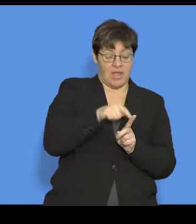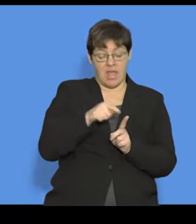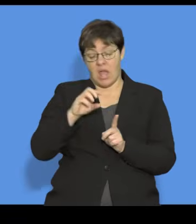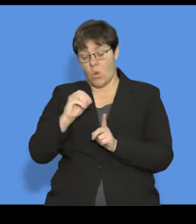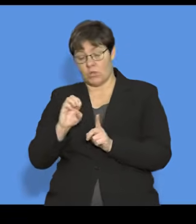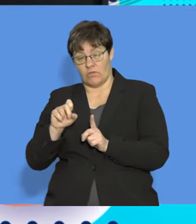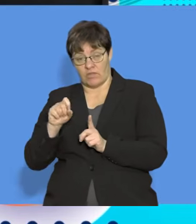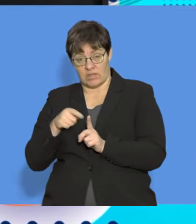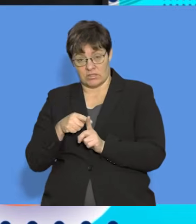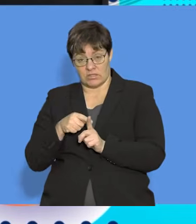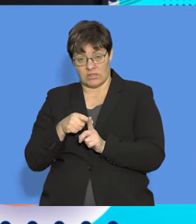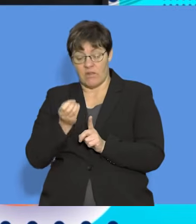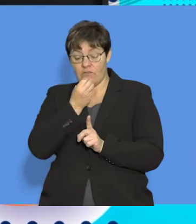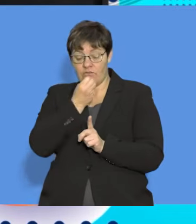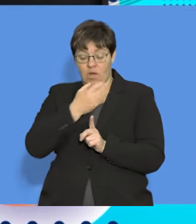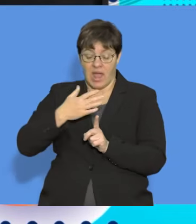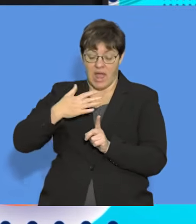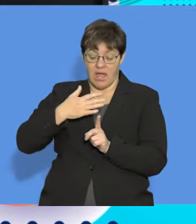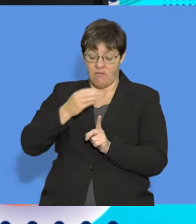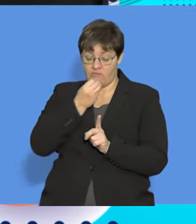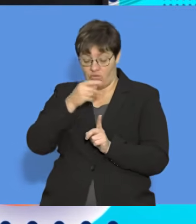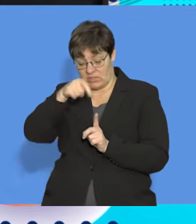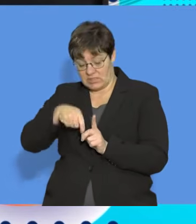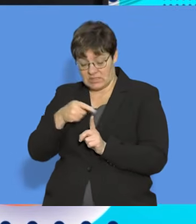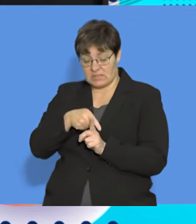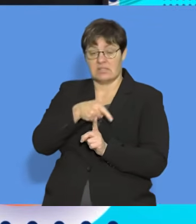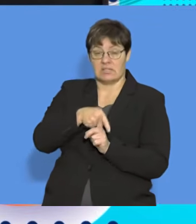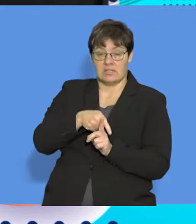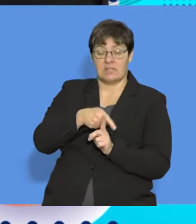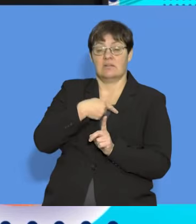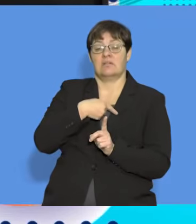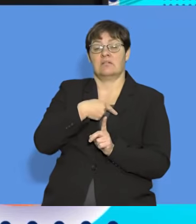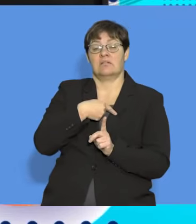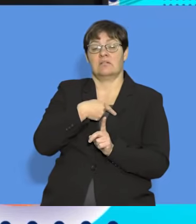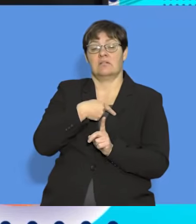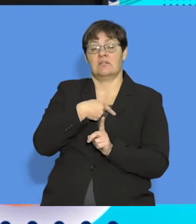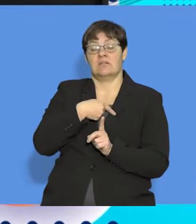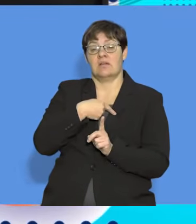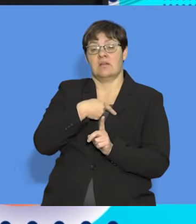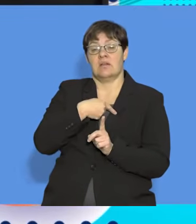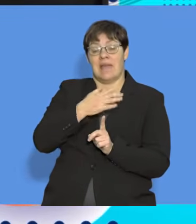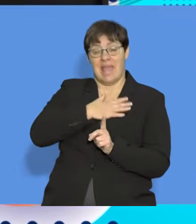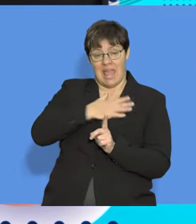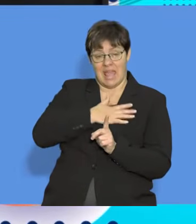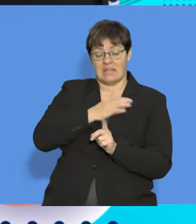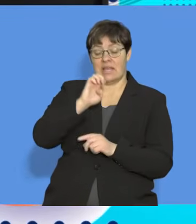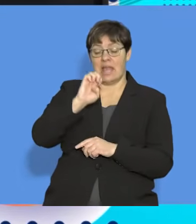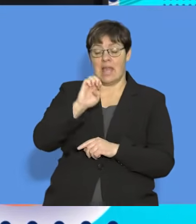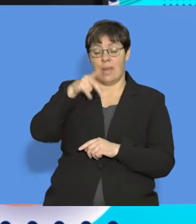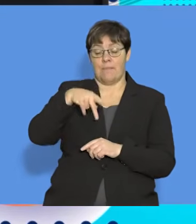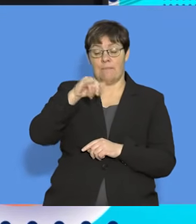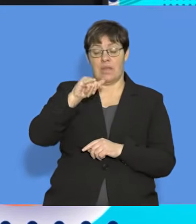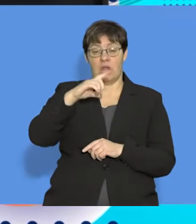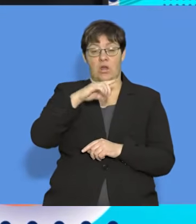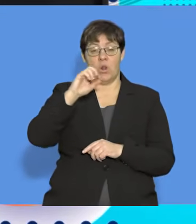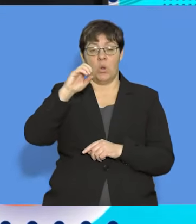and the esophagus carrying food down into the stomach is a flap called the epiglottis. And the epiglottis